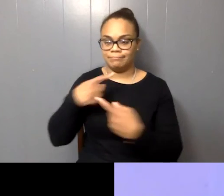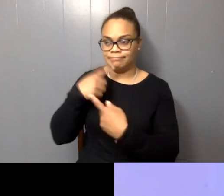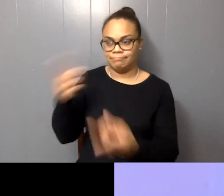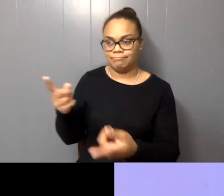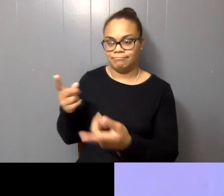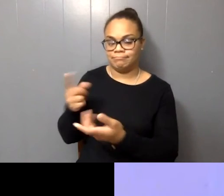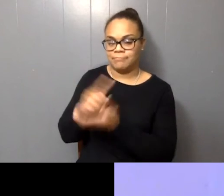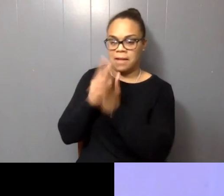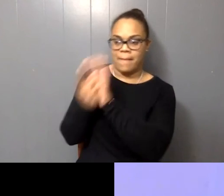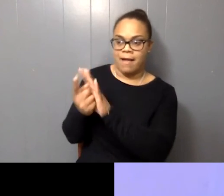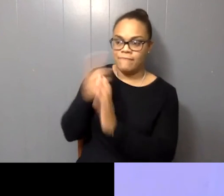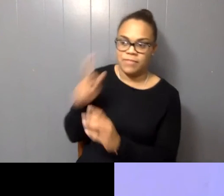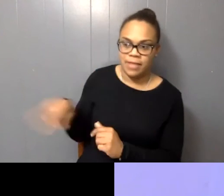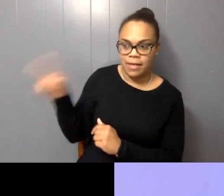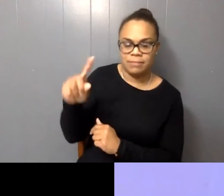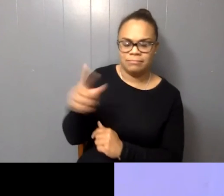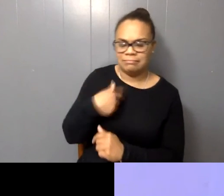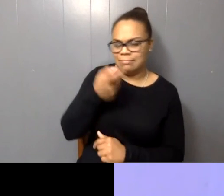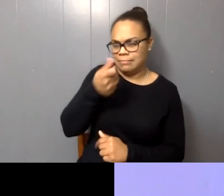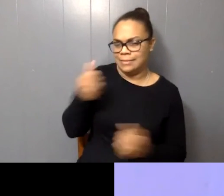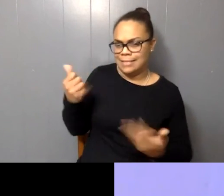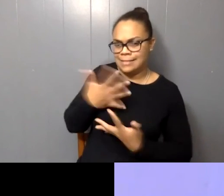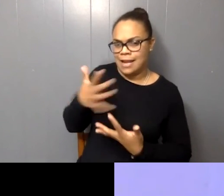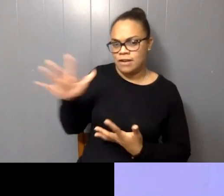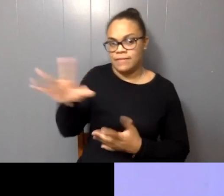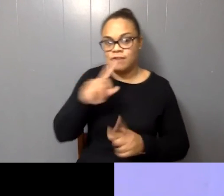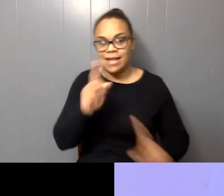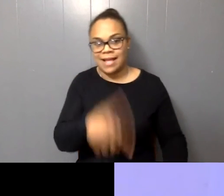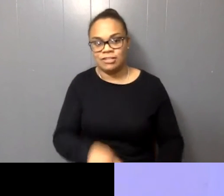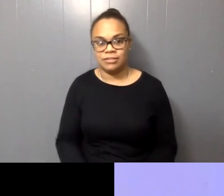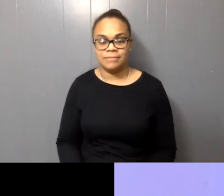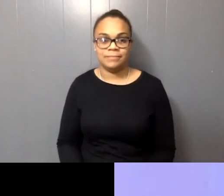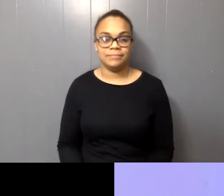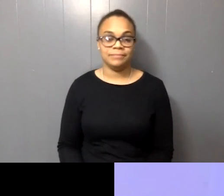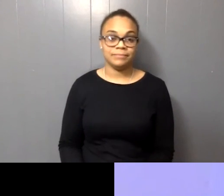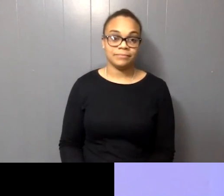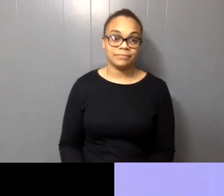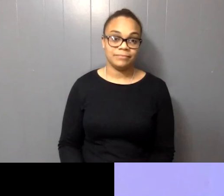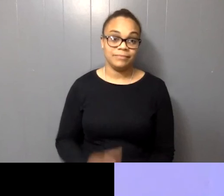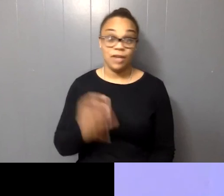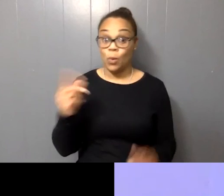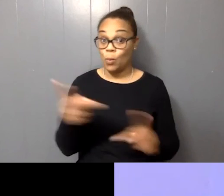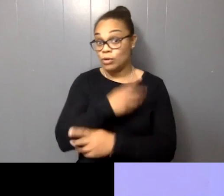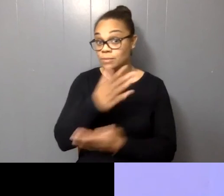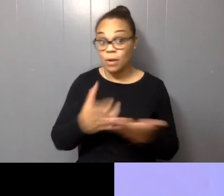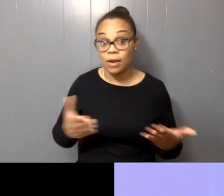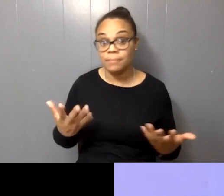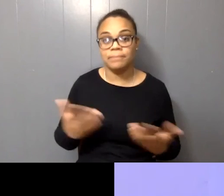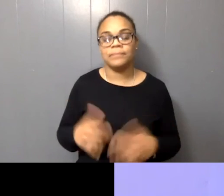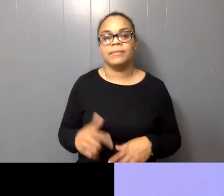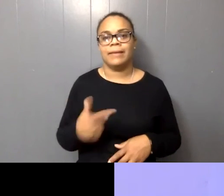of scared of their reaction. And the worst part is I'm not even as scared of their reaction of me